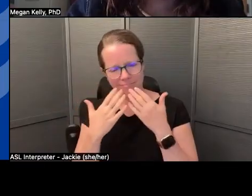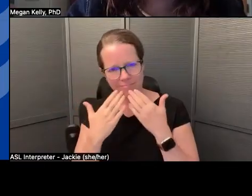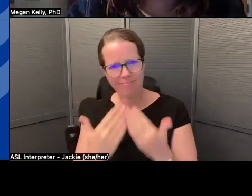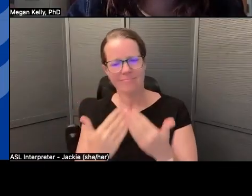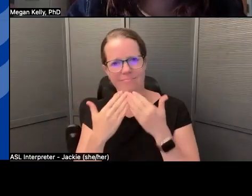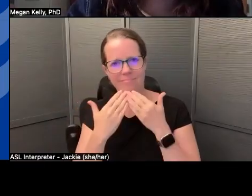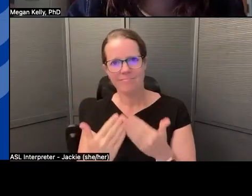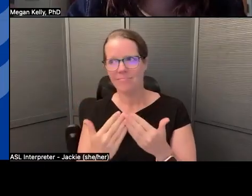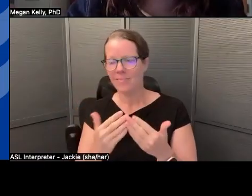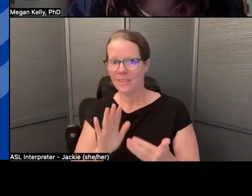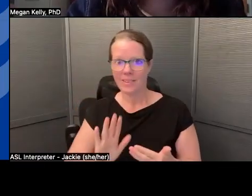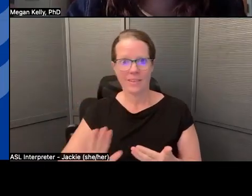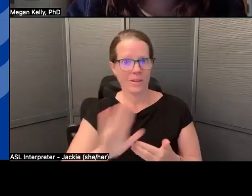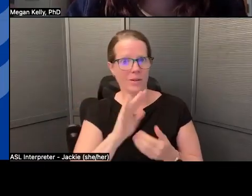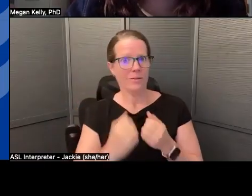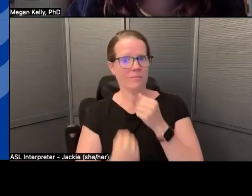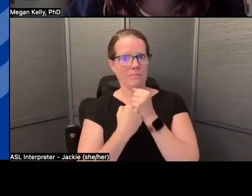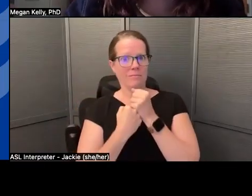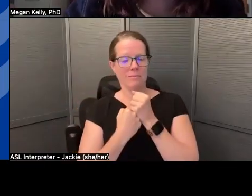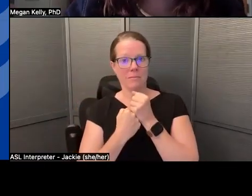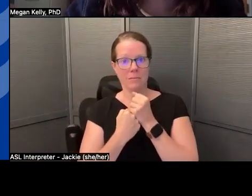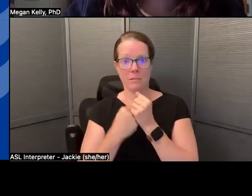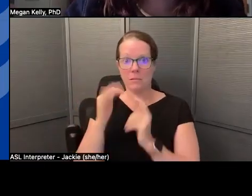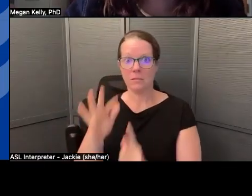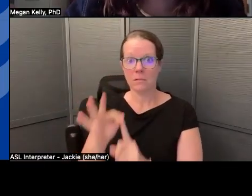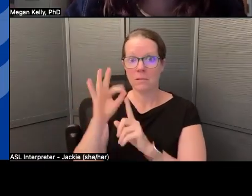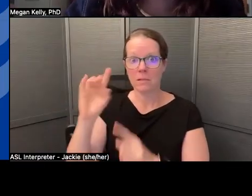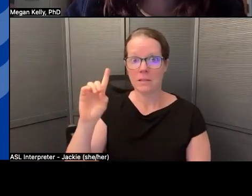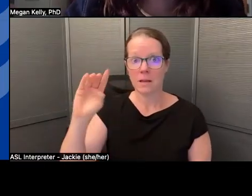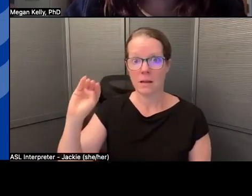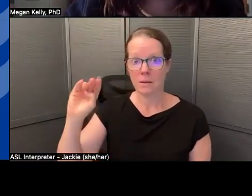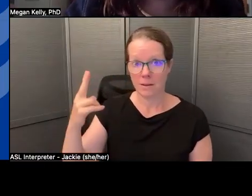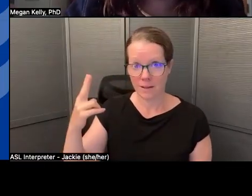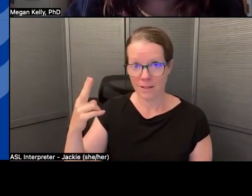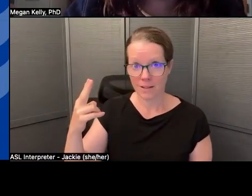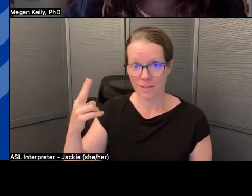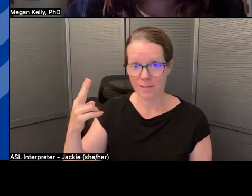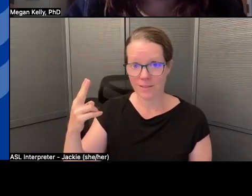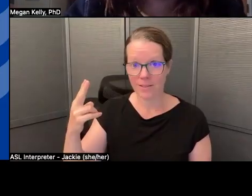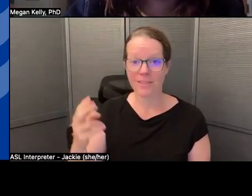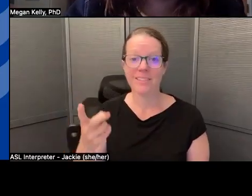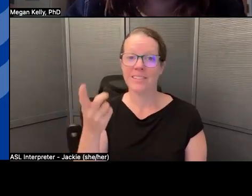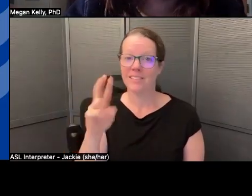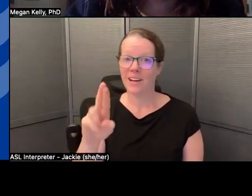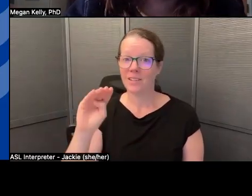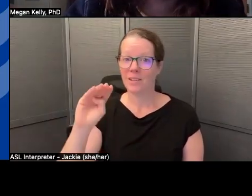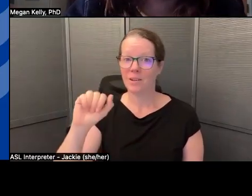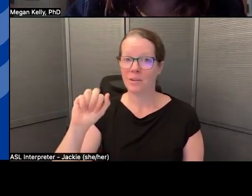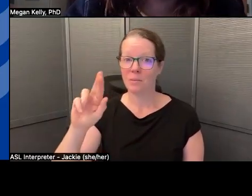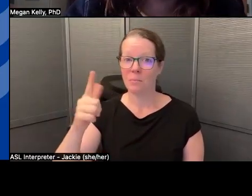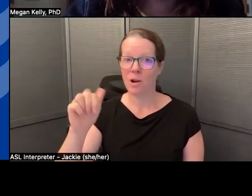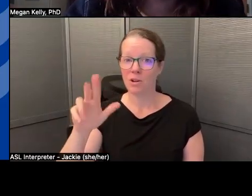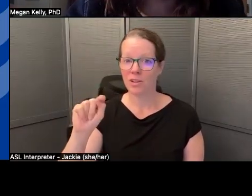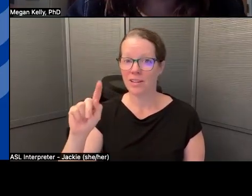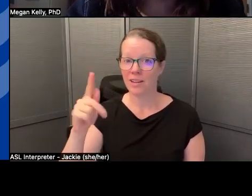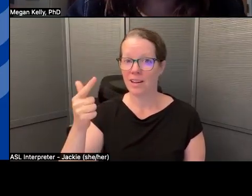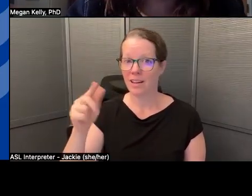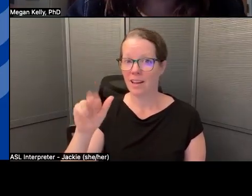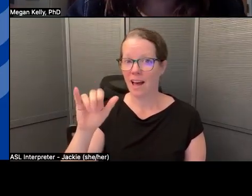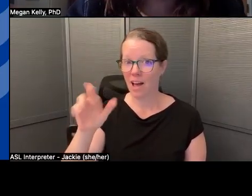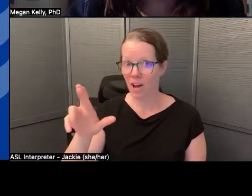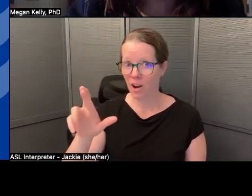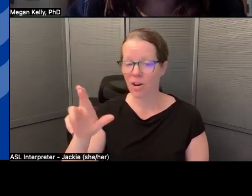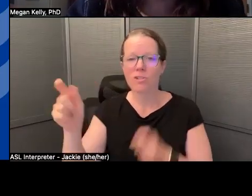received from the Department of Mental Health. And in particular, we want to thank Dr. Margaret Geyer, Director of Workforce Development